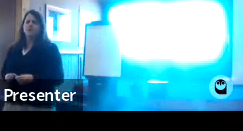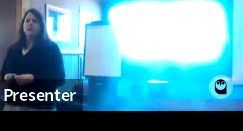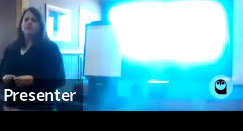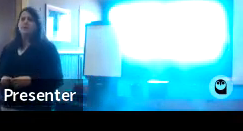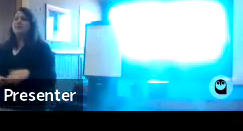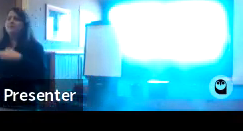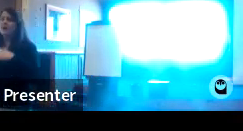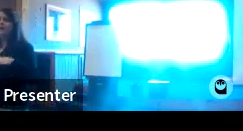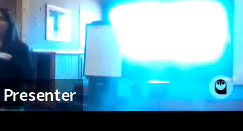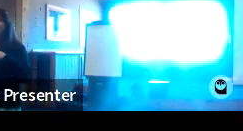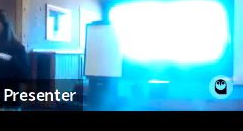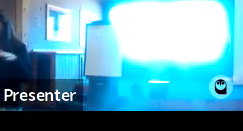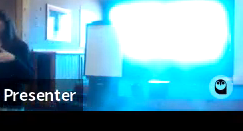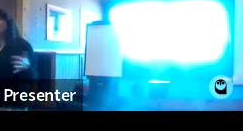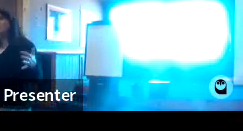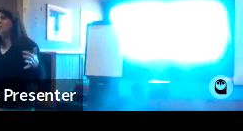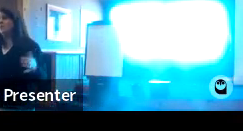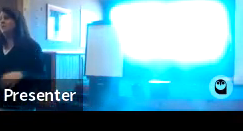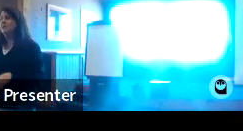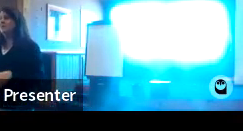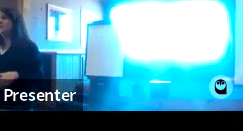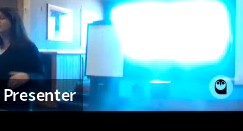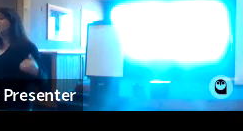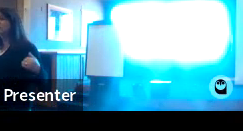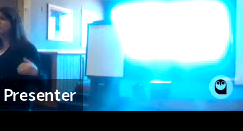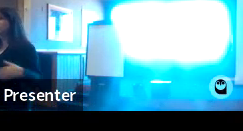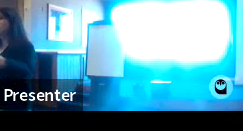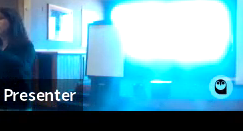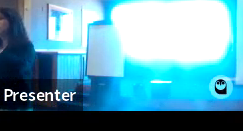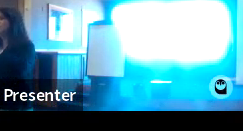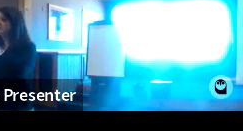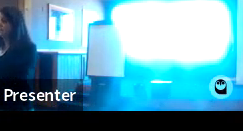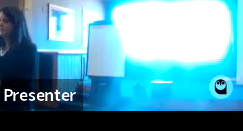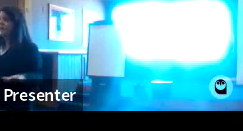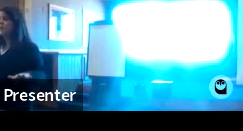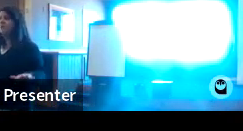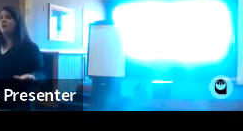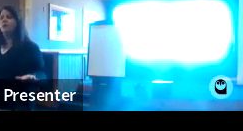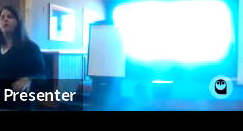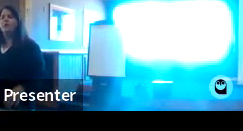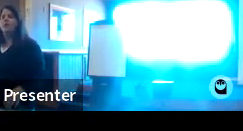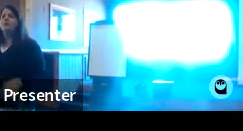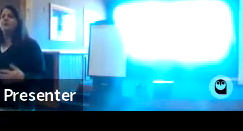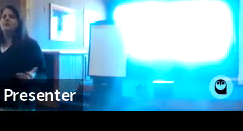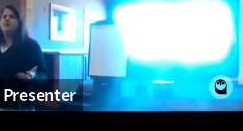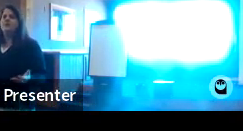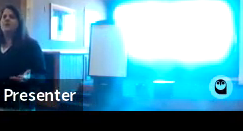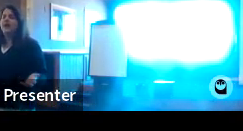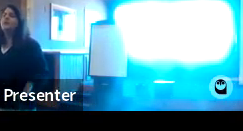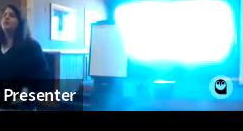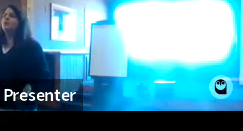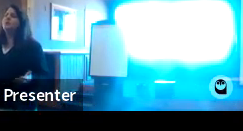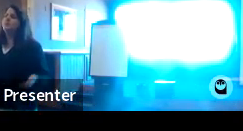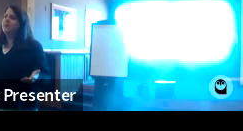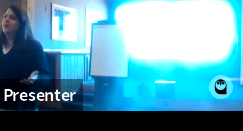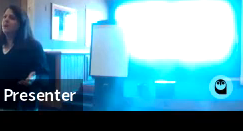admissible. So it's a very low, it's a threshold. It's, you know, like the threshold of a door. It's a very low. We just have to show that,